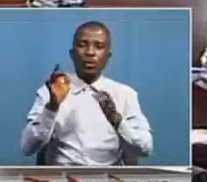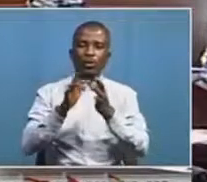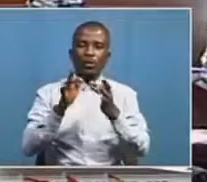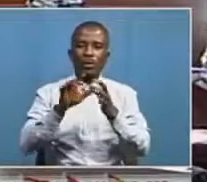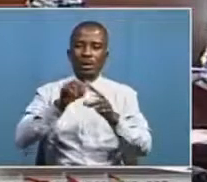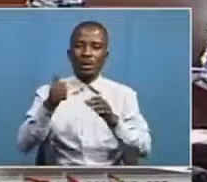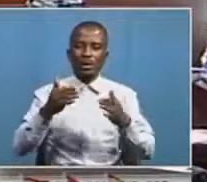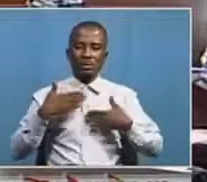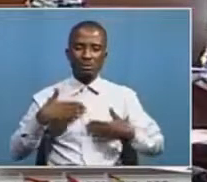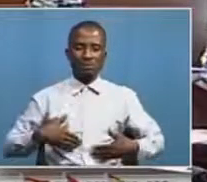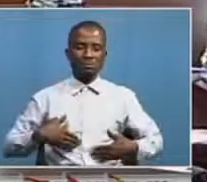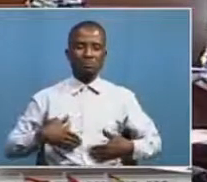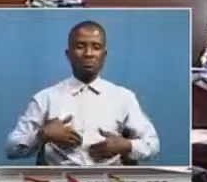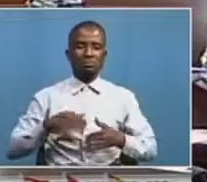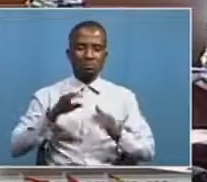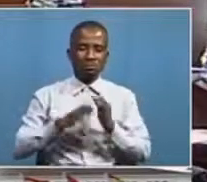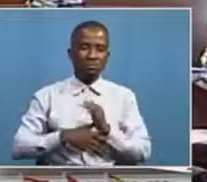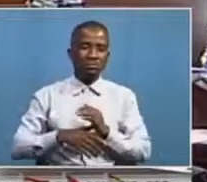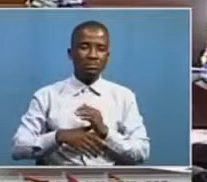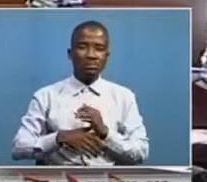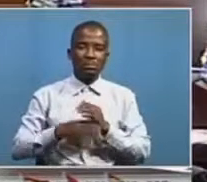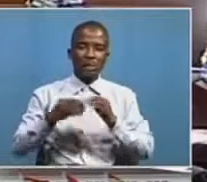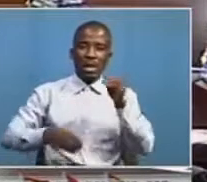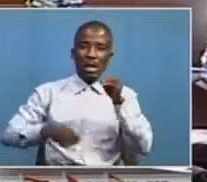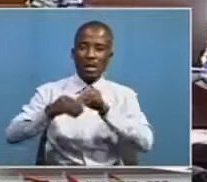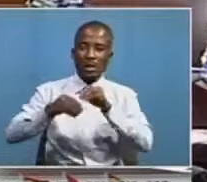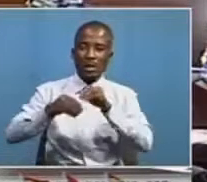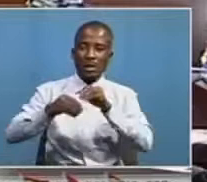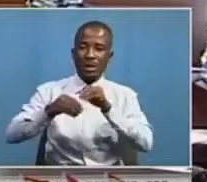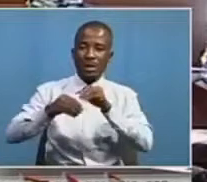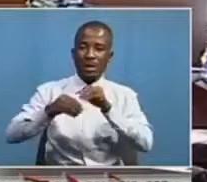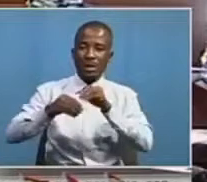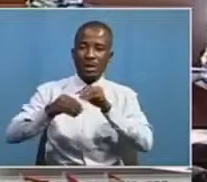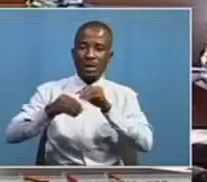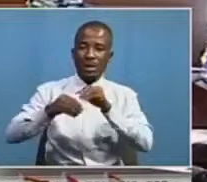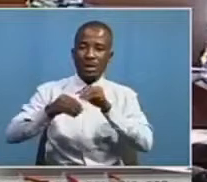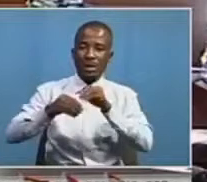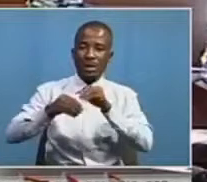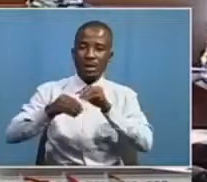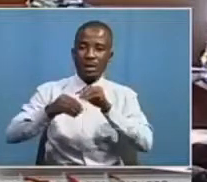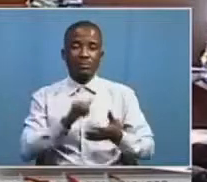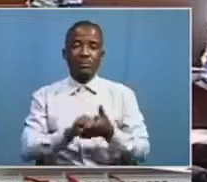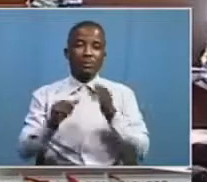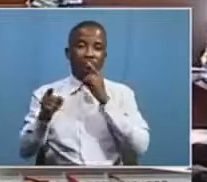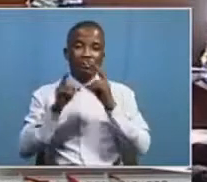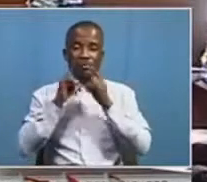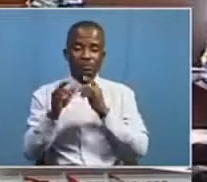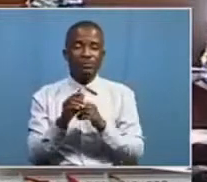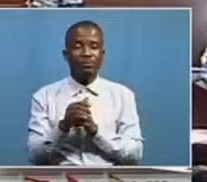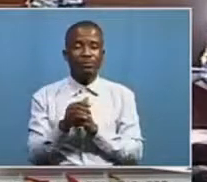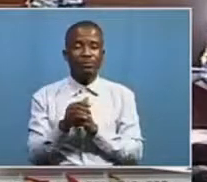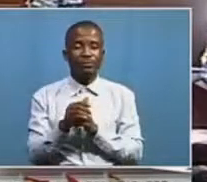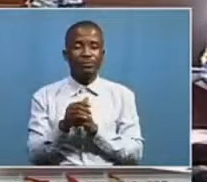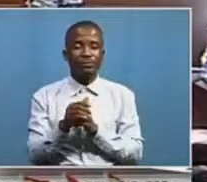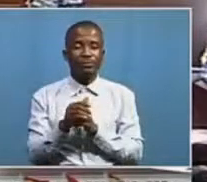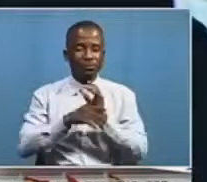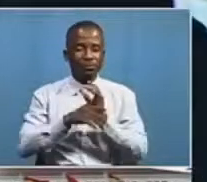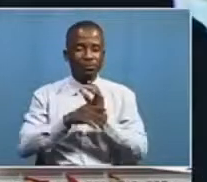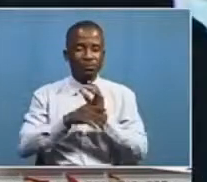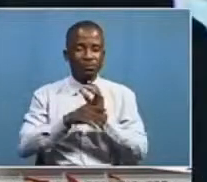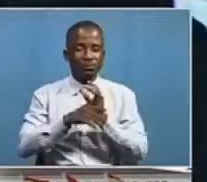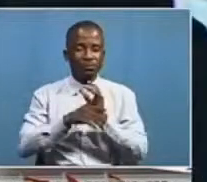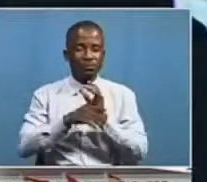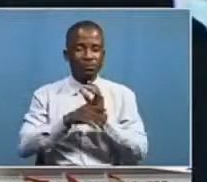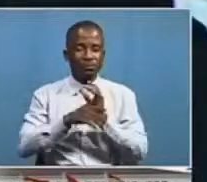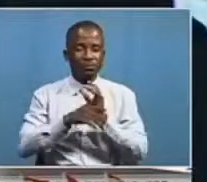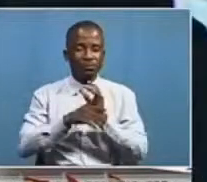No statute or regulation was cited to us by counsel for the petitioner for this submission, and our collective industry has not revealed